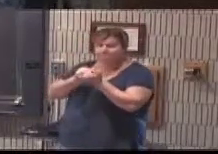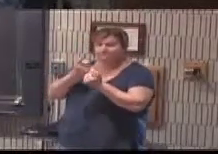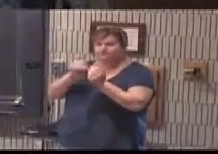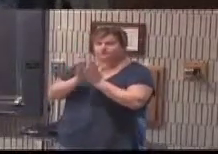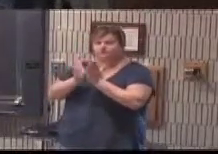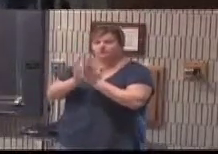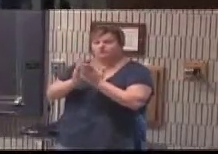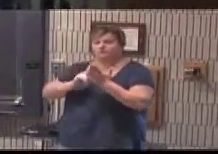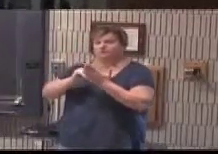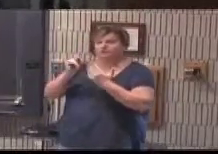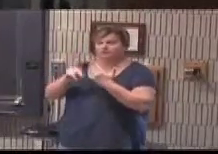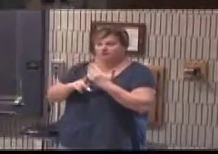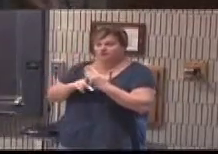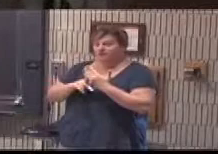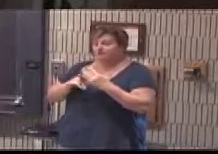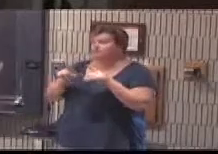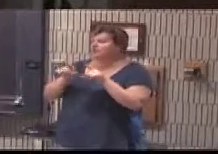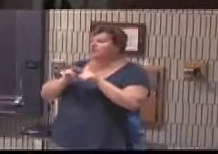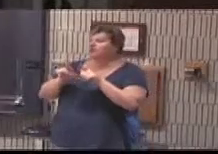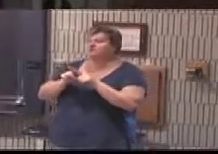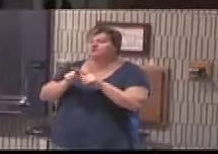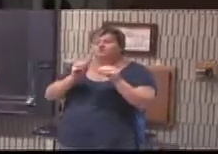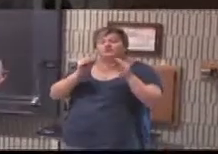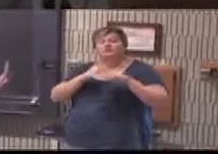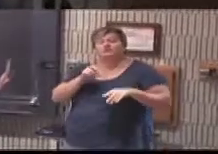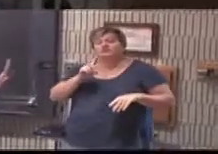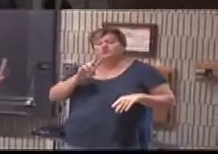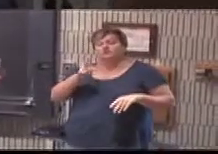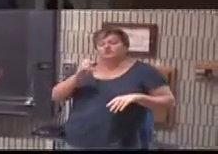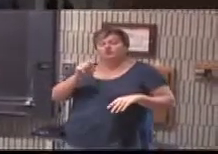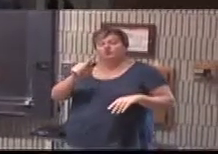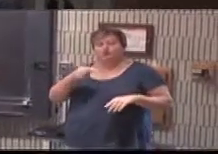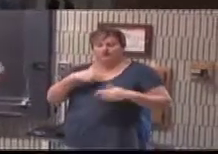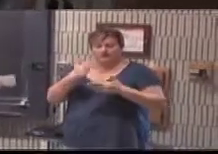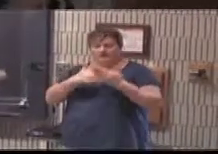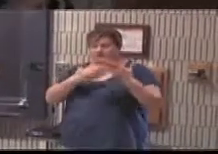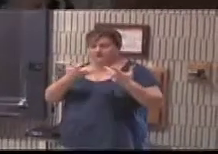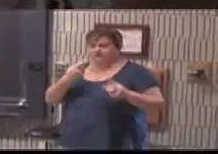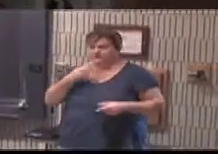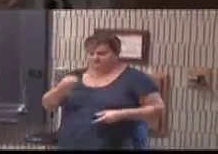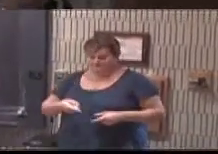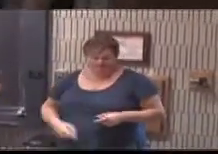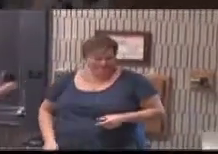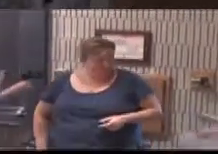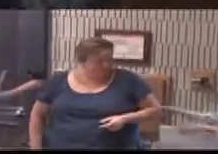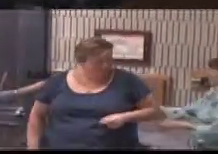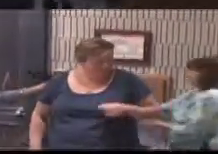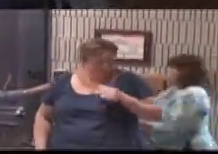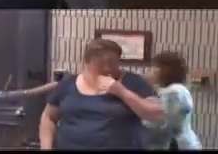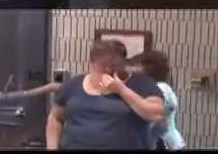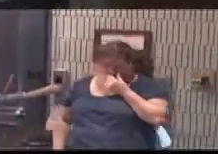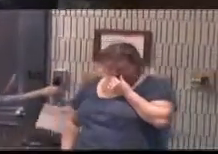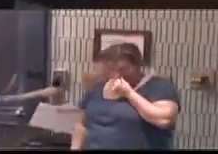Book program this year. And Professor DuPont has a couple of things she'd like to tell you.